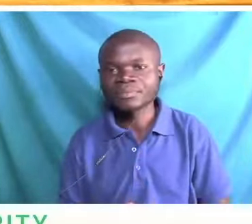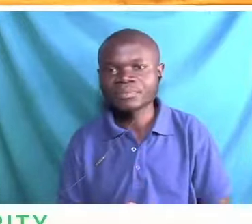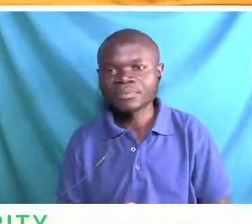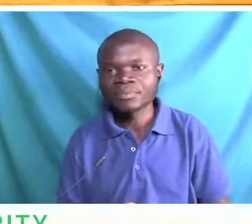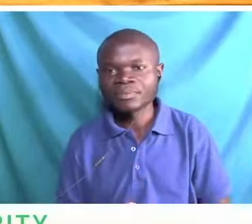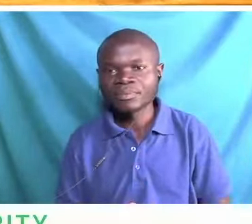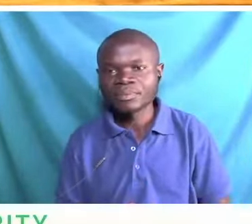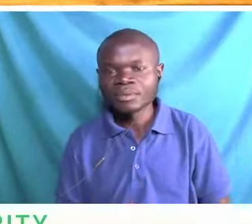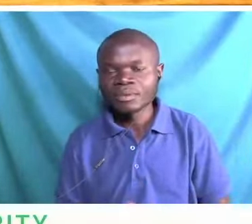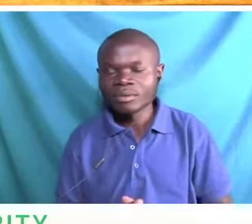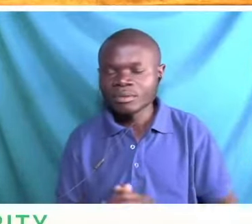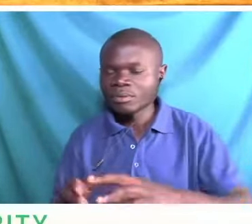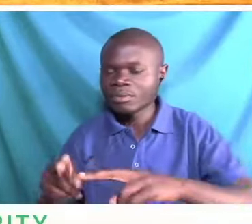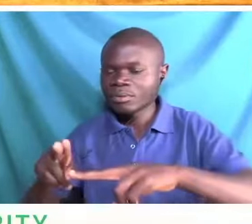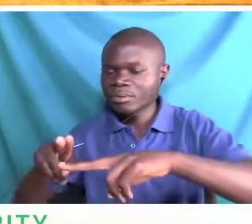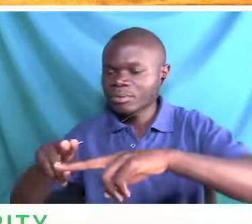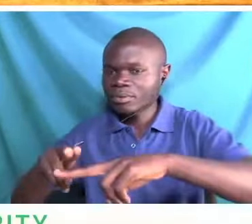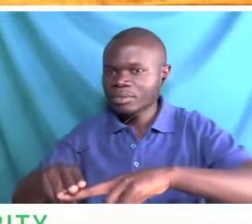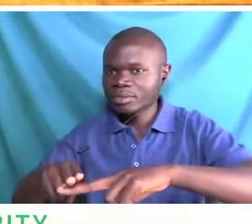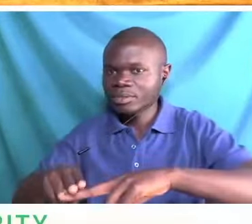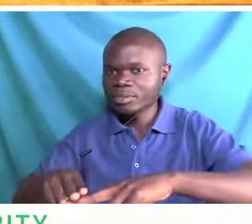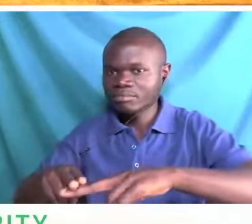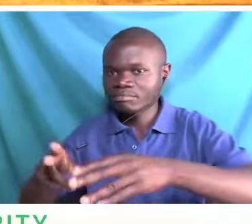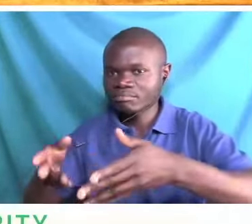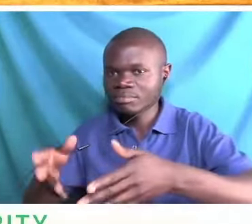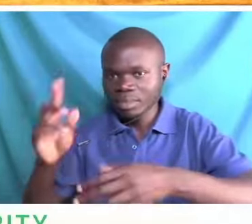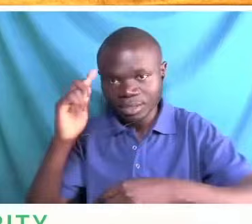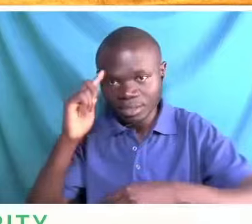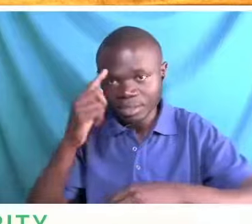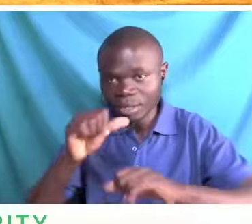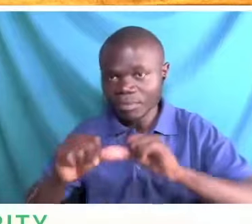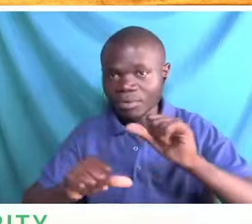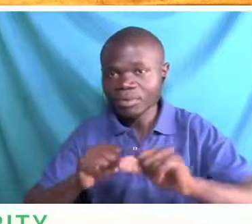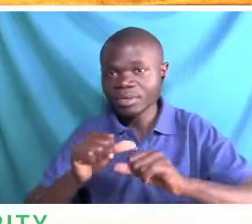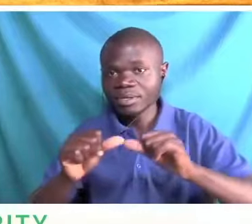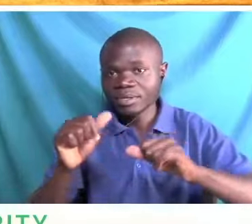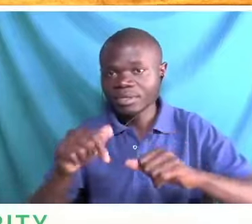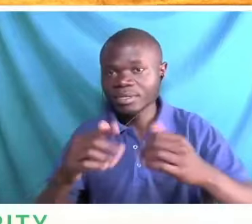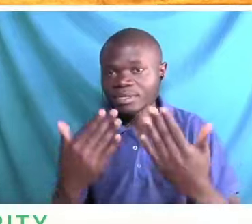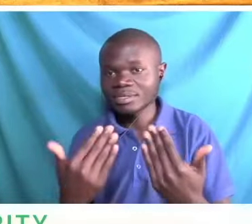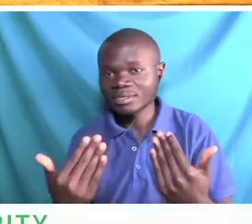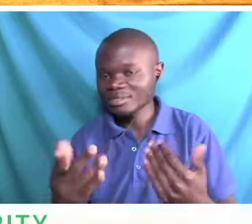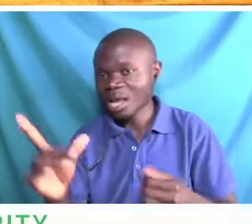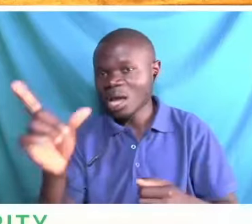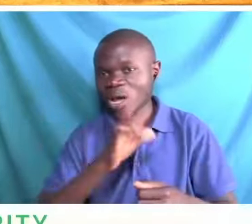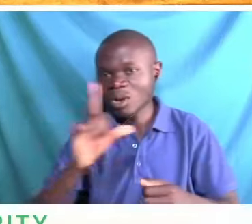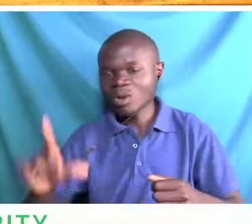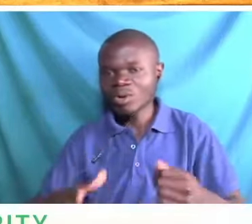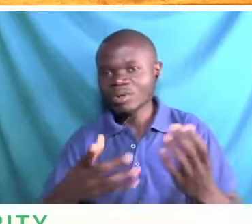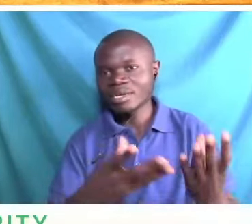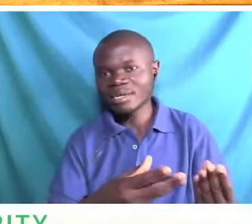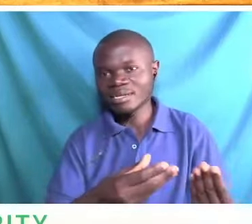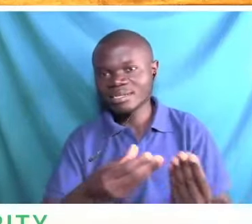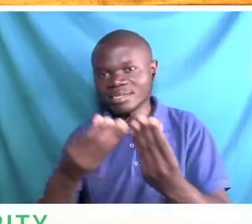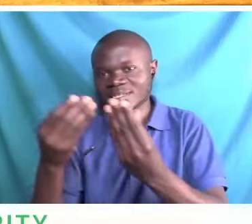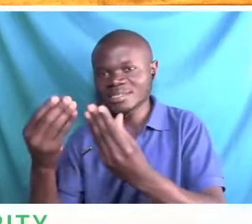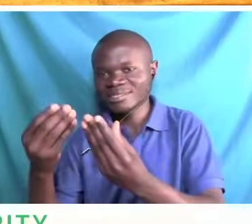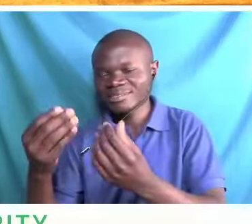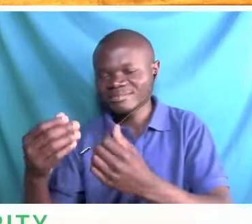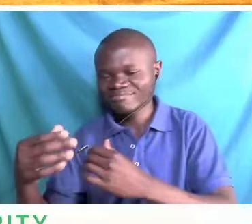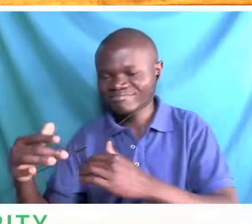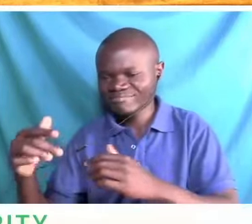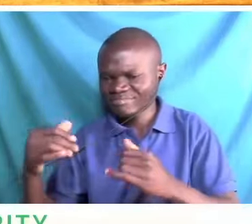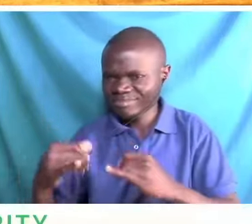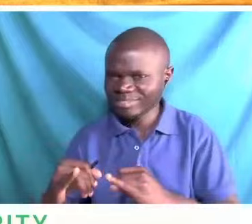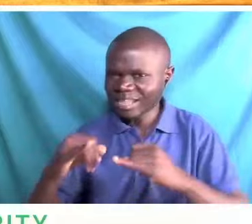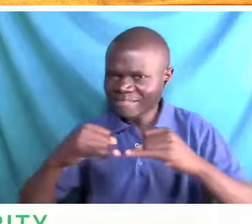While we sit here and you're thinking about these things, if you're willing and you're saying, Lord, take this that I am struggling with, take